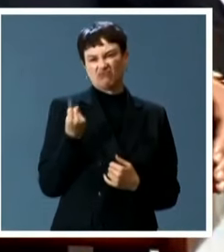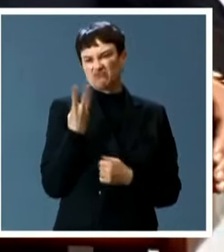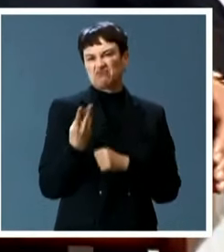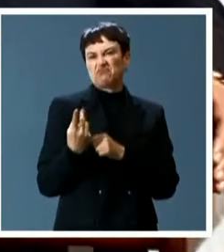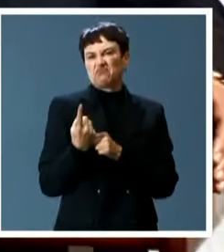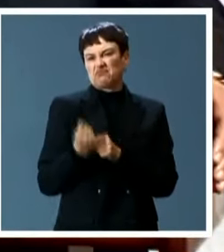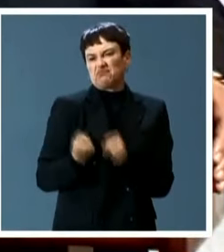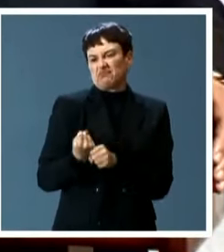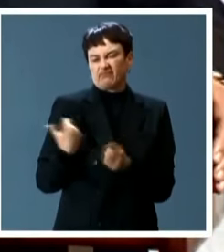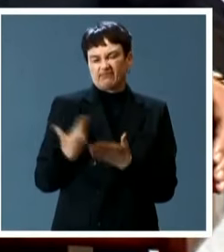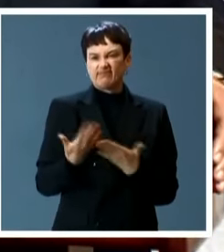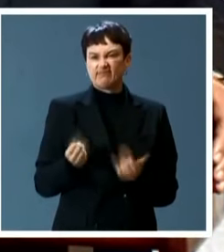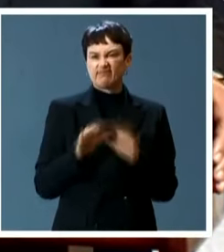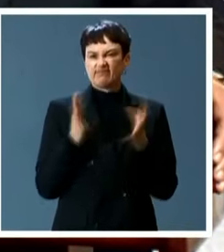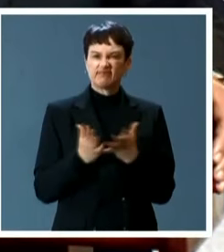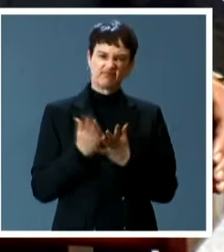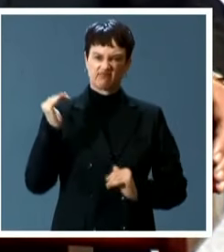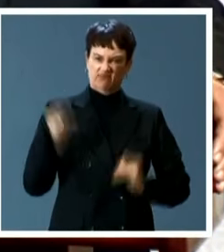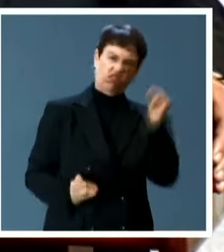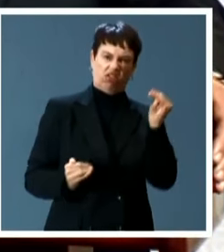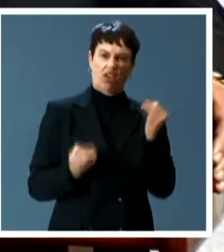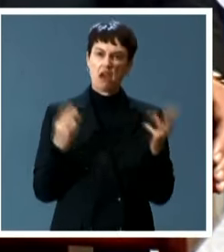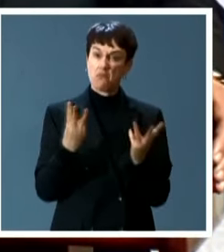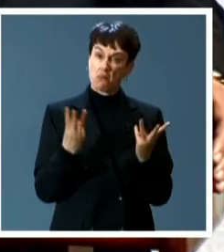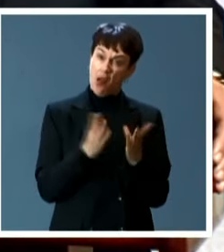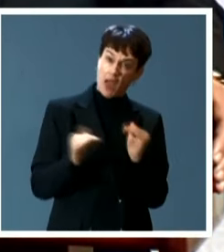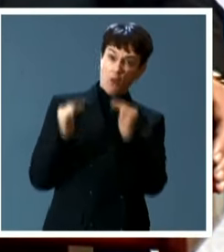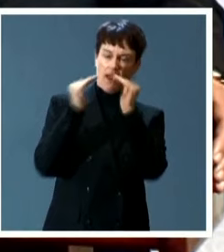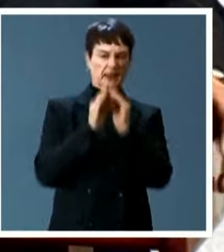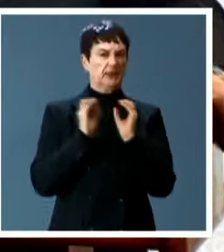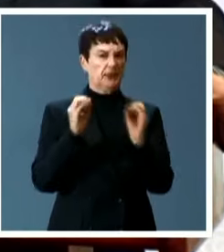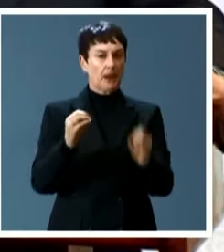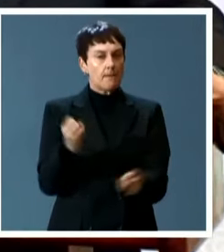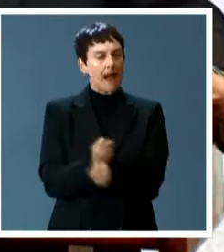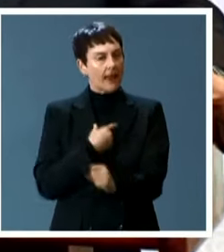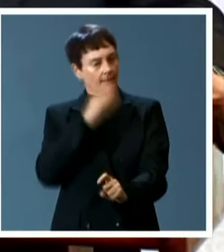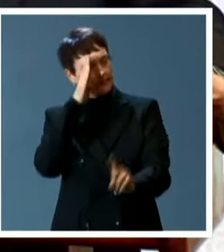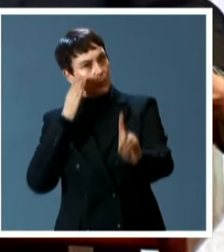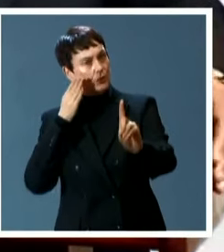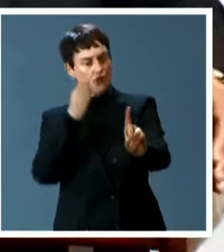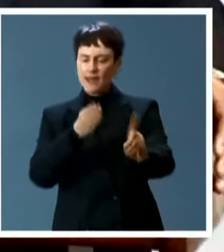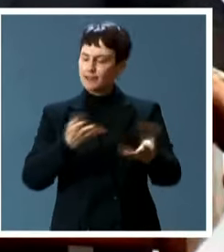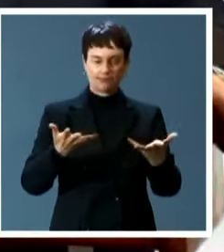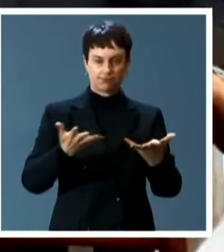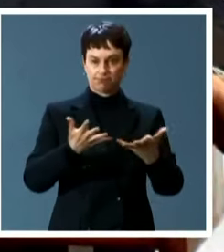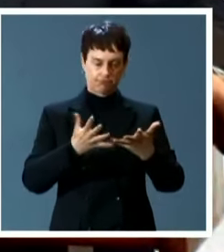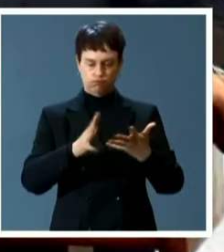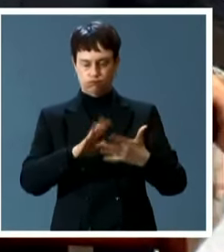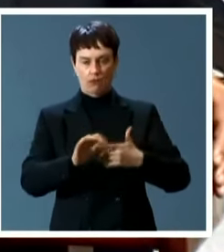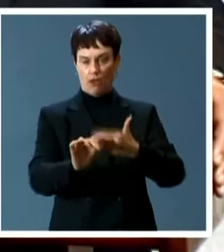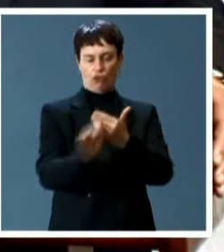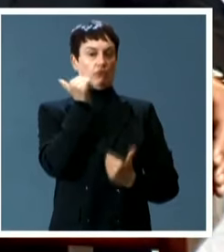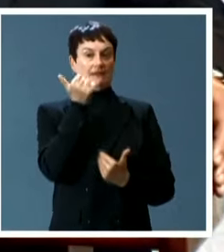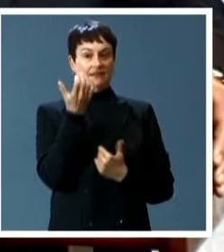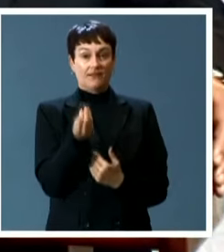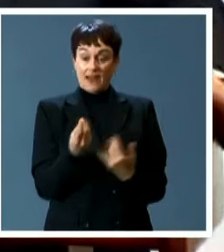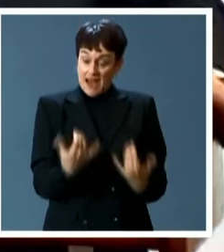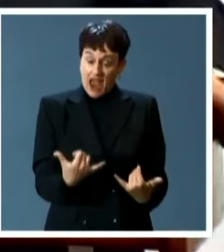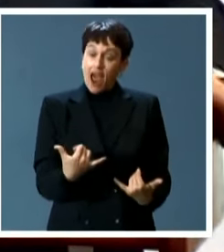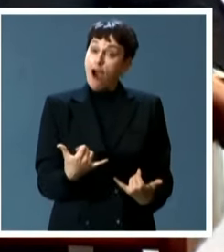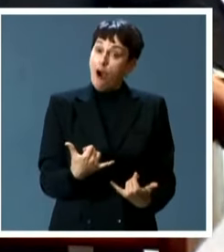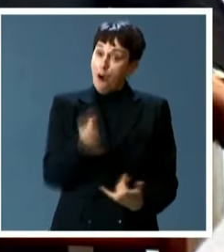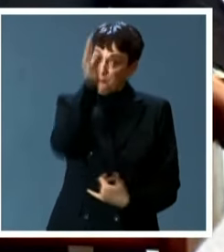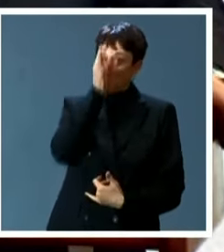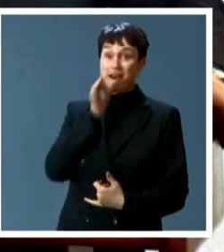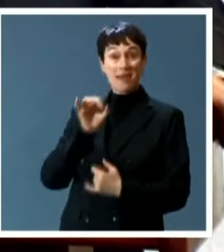and that poses a growing threat to our future. And so today, on Madiba's birthday, I will talk